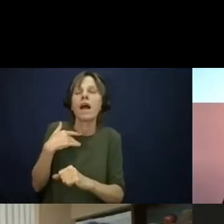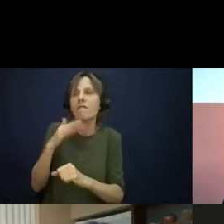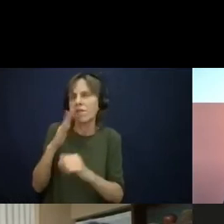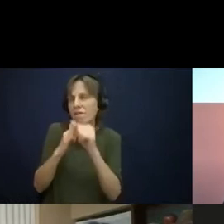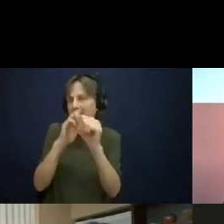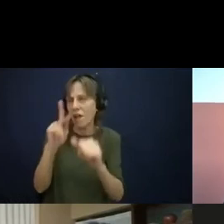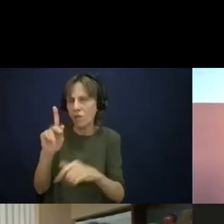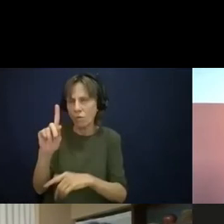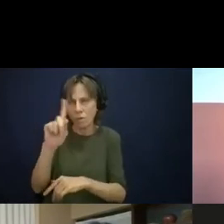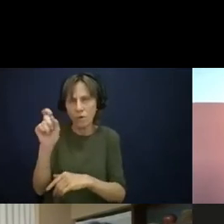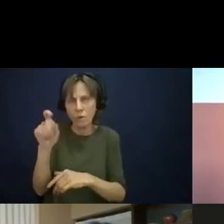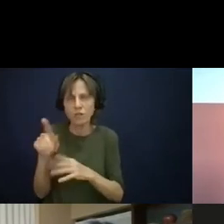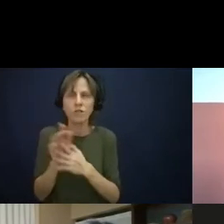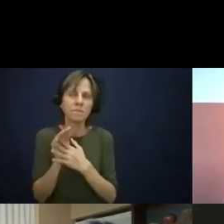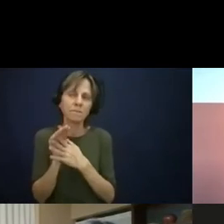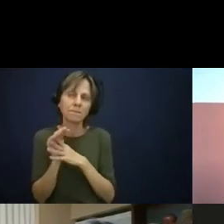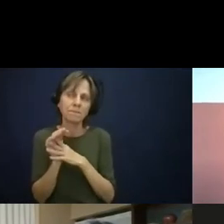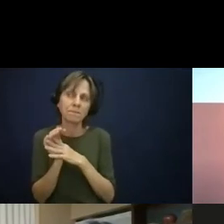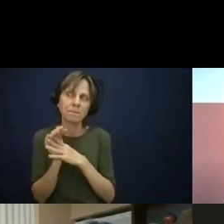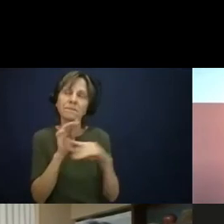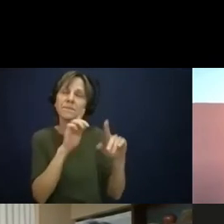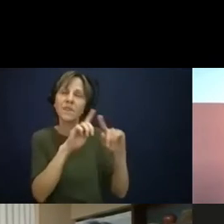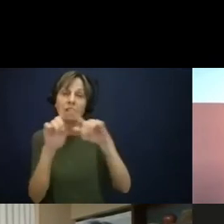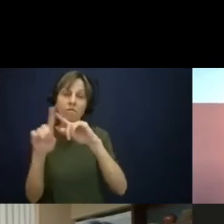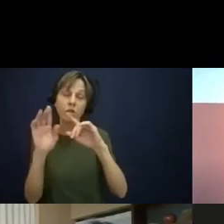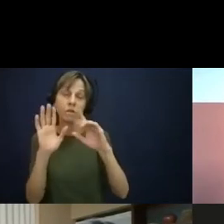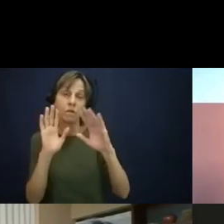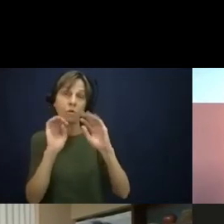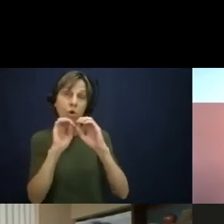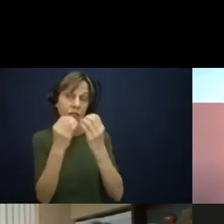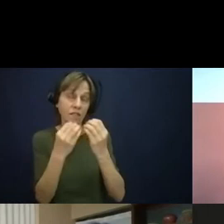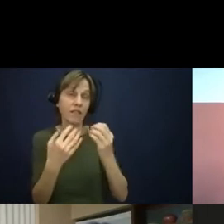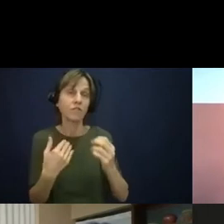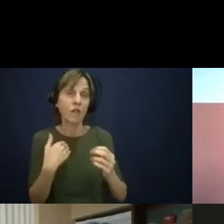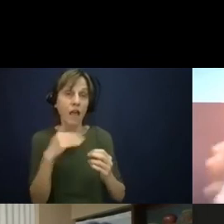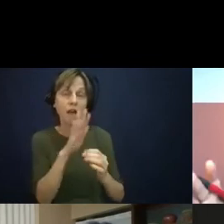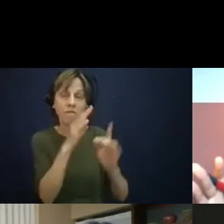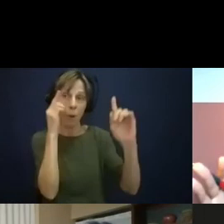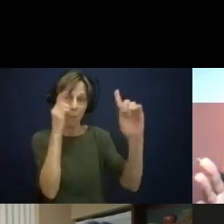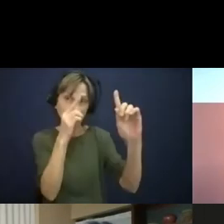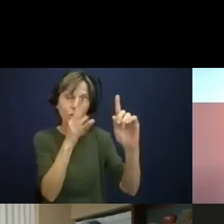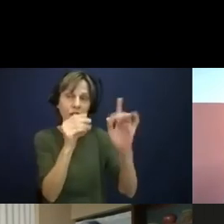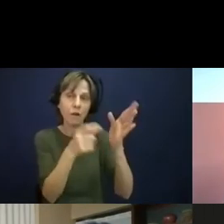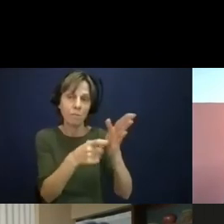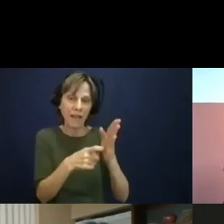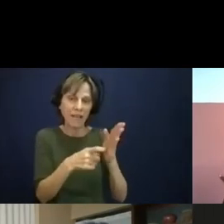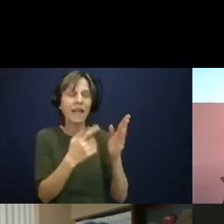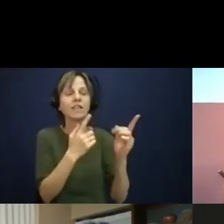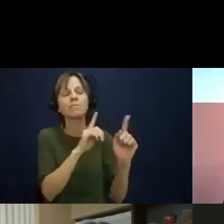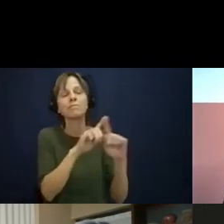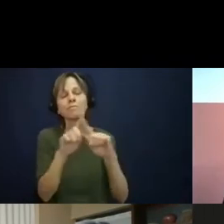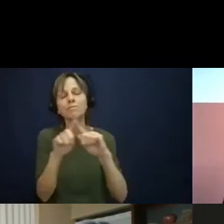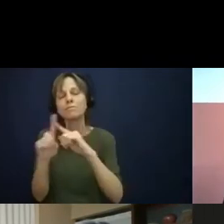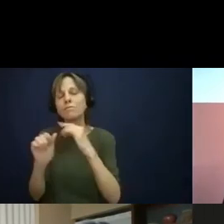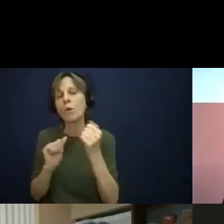but different organizations have varying missions and mandates, and there's a continuum of approaches to how organizations are